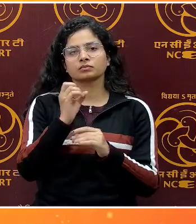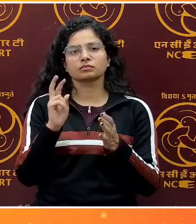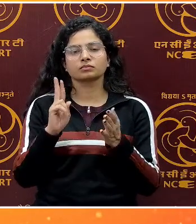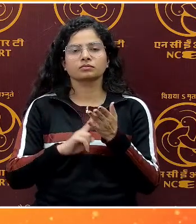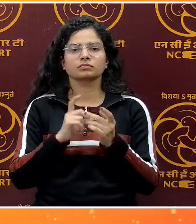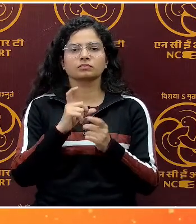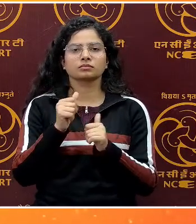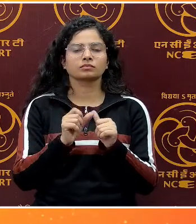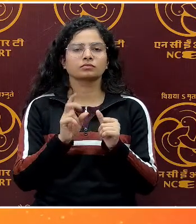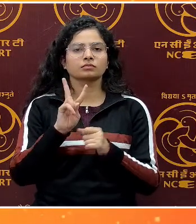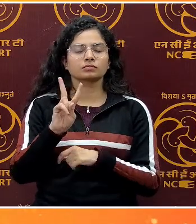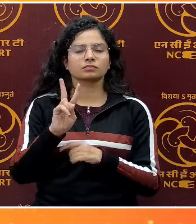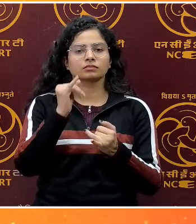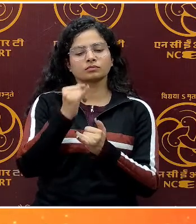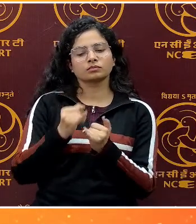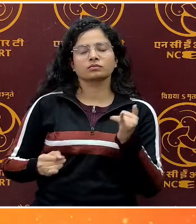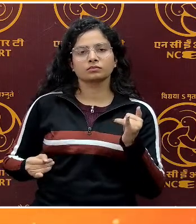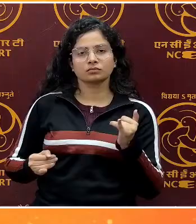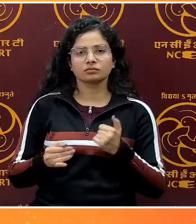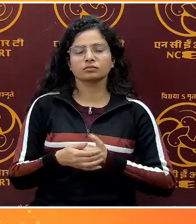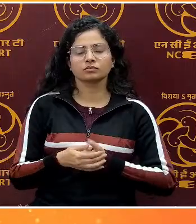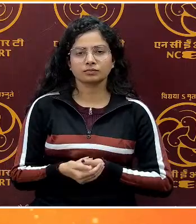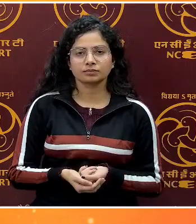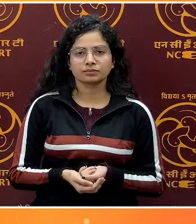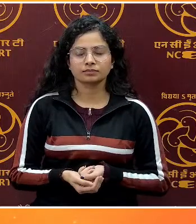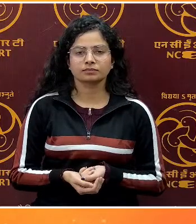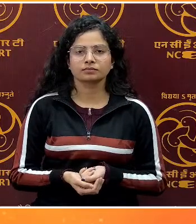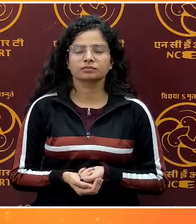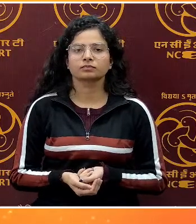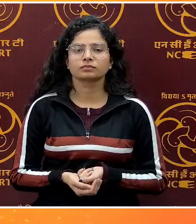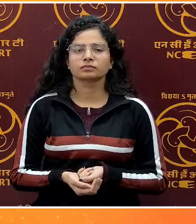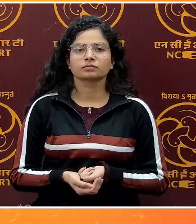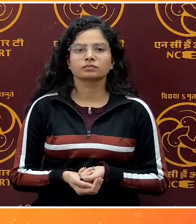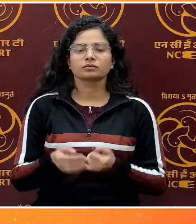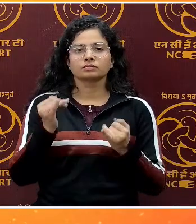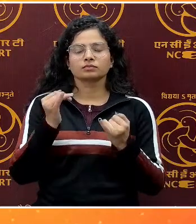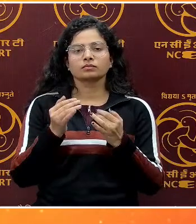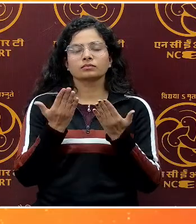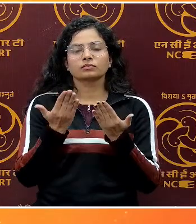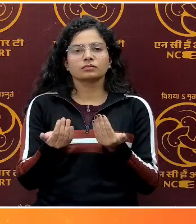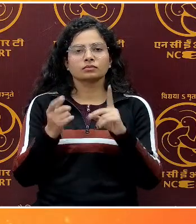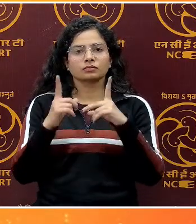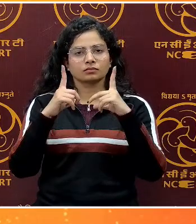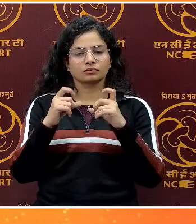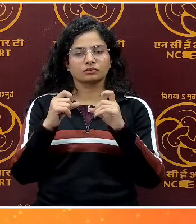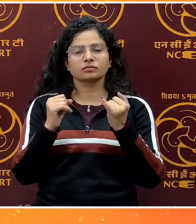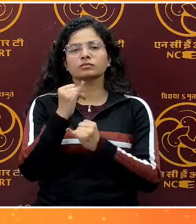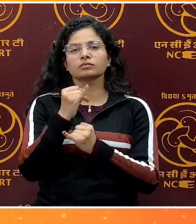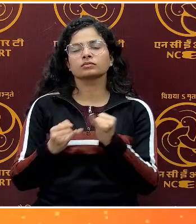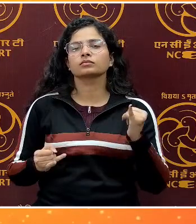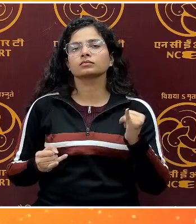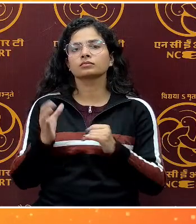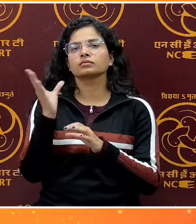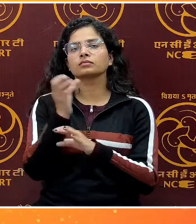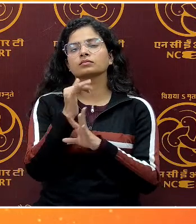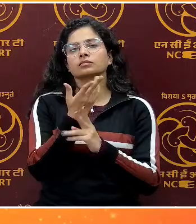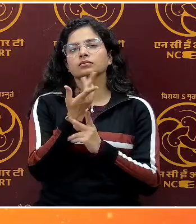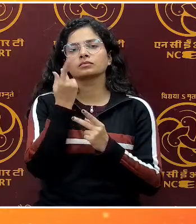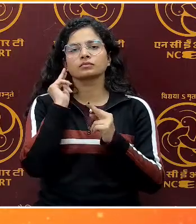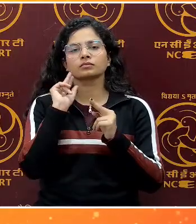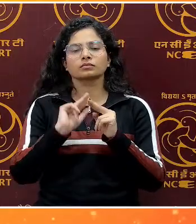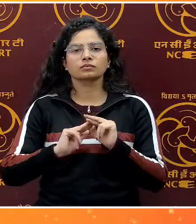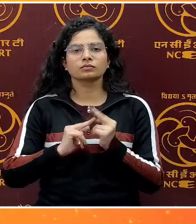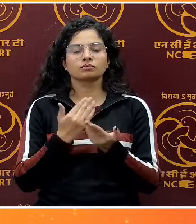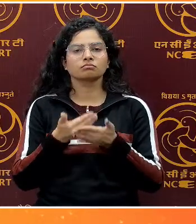different. So this is the last condition. This figure is the last condition wherein we find that when the object